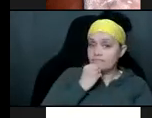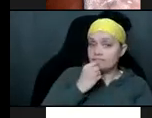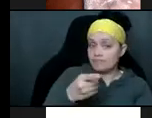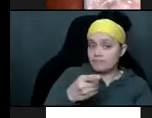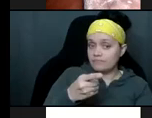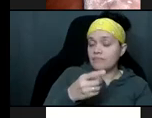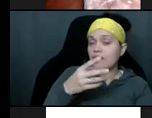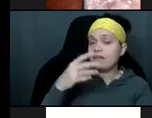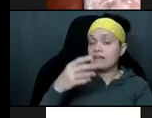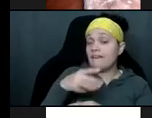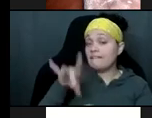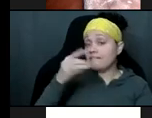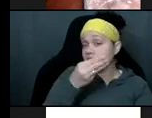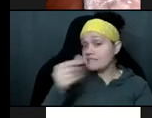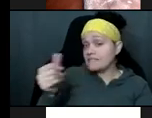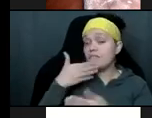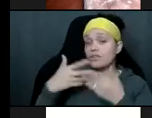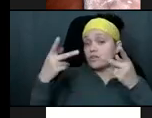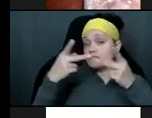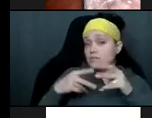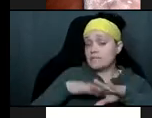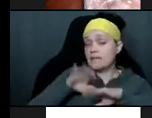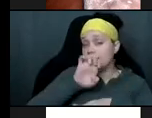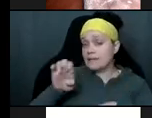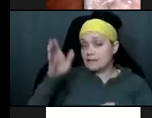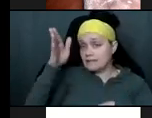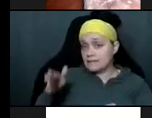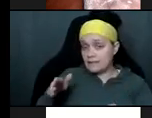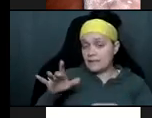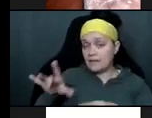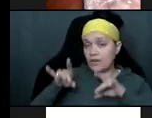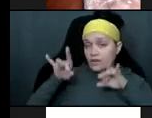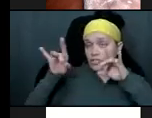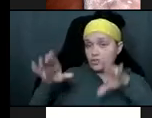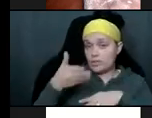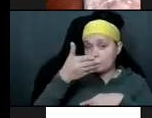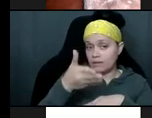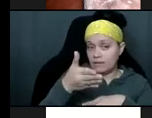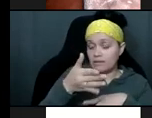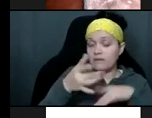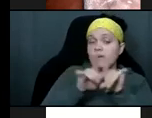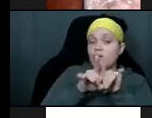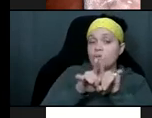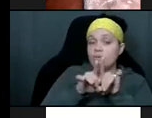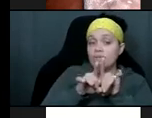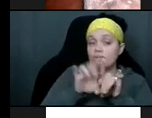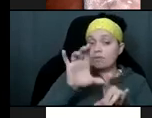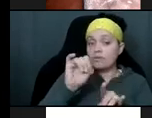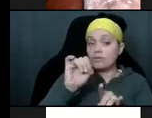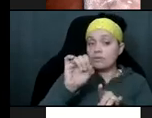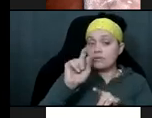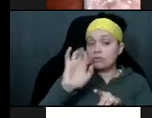finds several good spots on the east side of Australia. He finds coastal